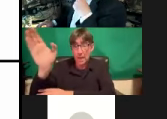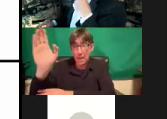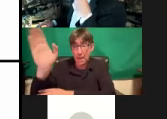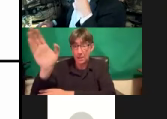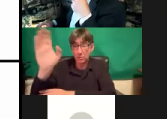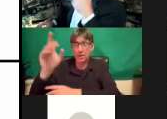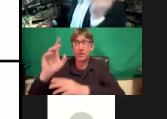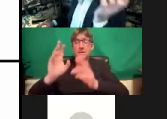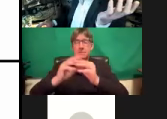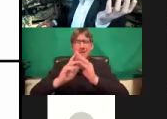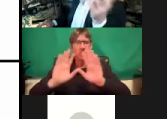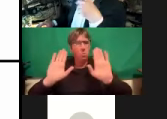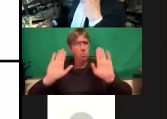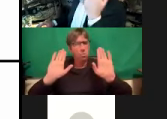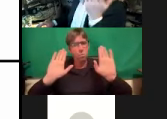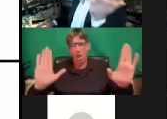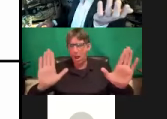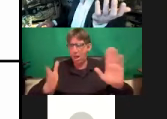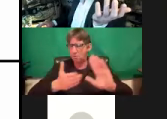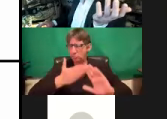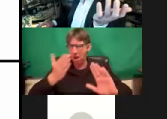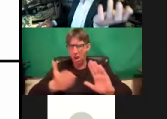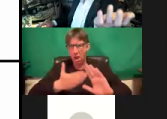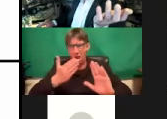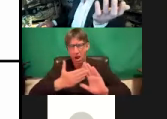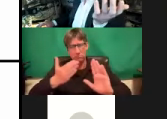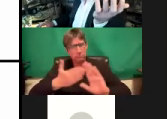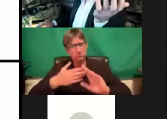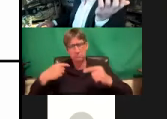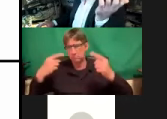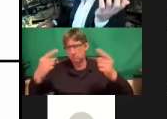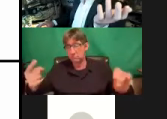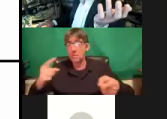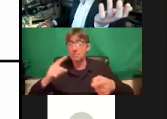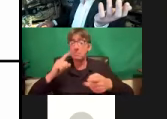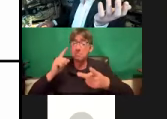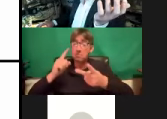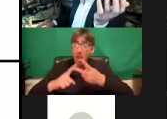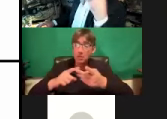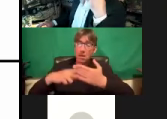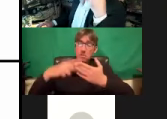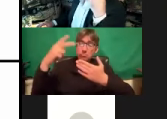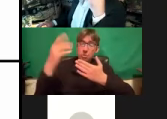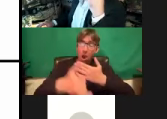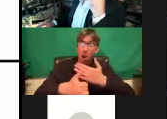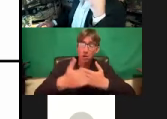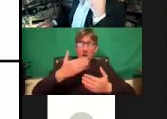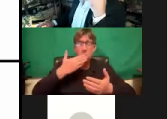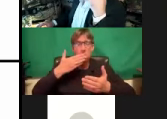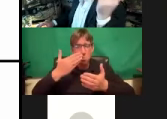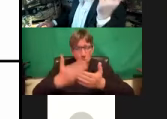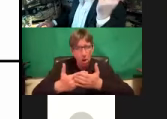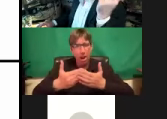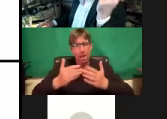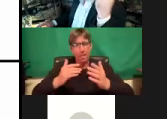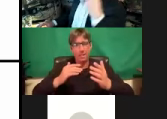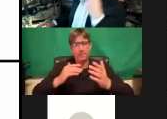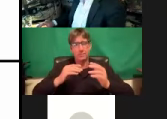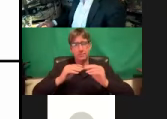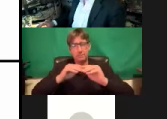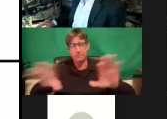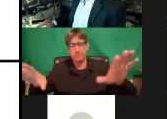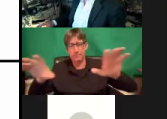been exceptionally well done, as the others have been, but the project has been very well communicated. I know it's painful